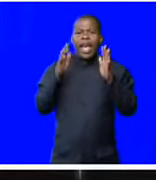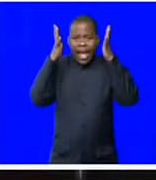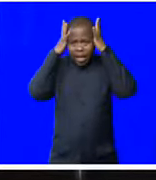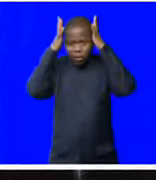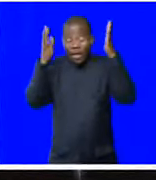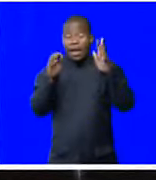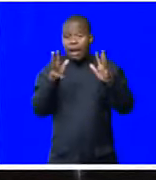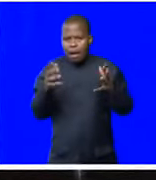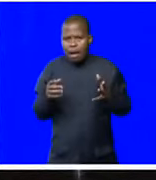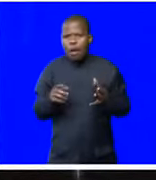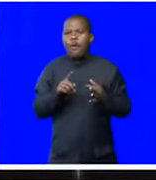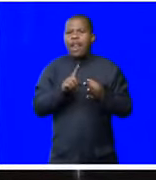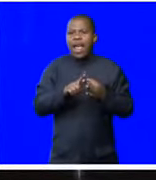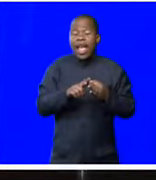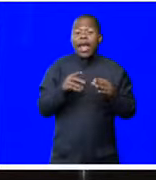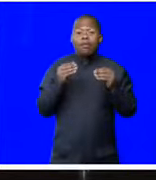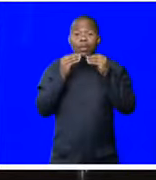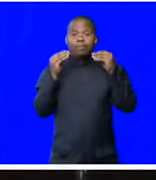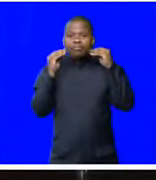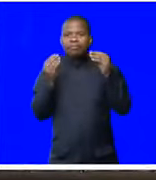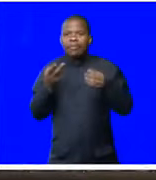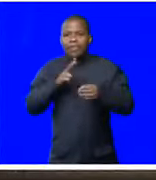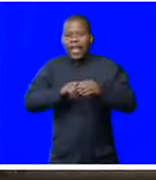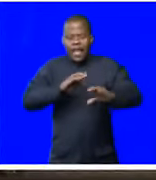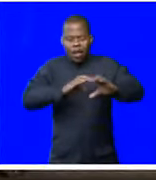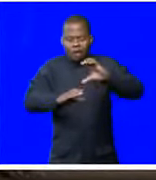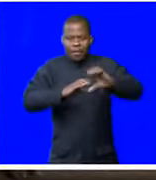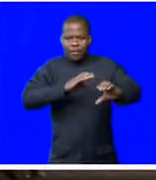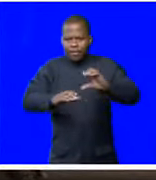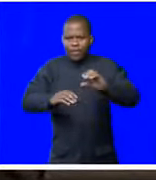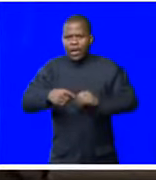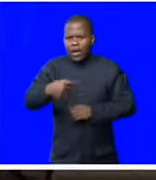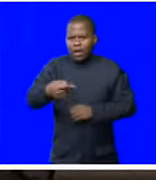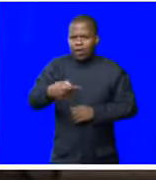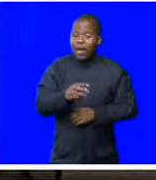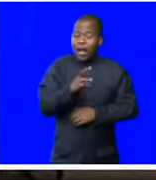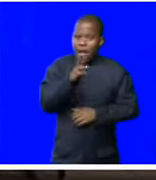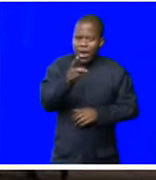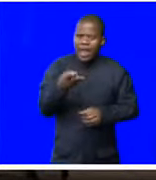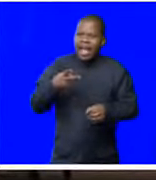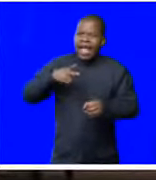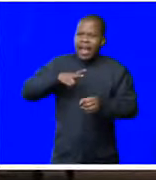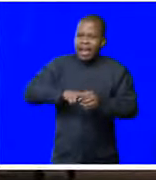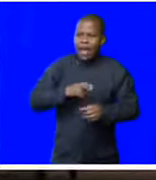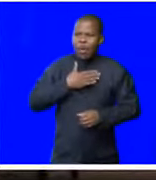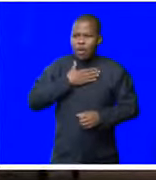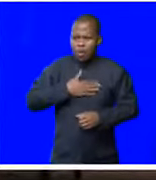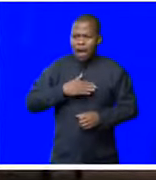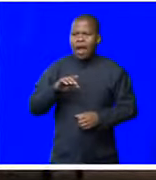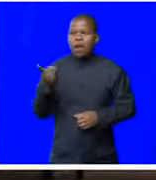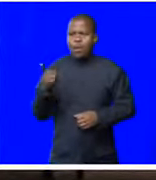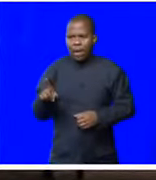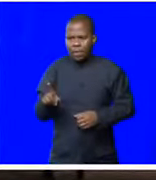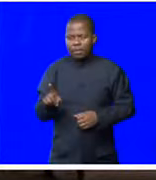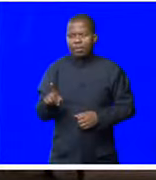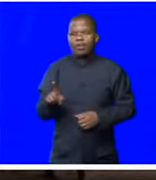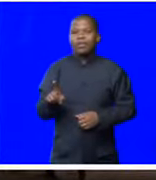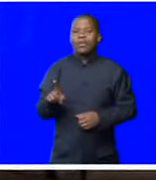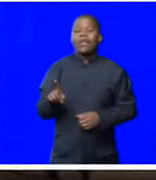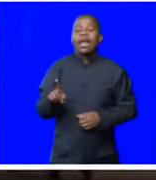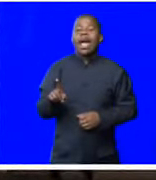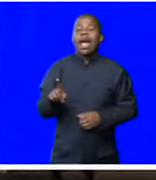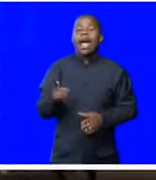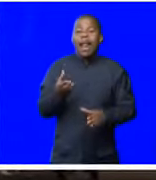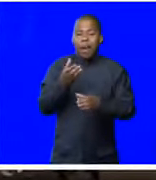So we are still having conversations around that. Secondly, we want to engage in joint marketing, regional destination